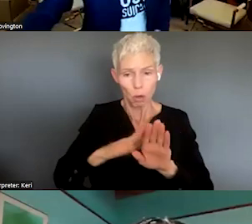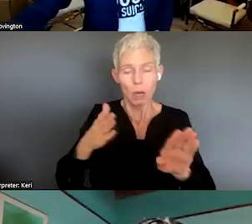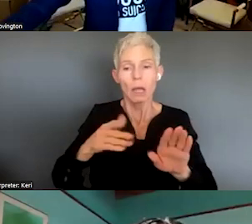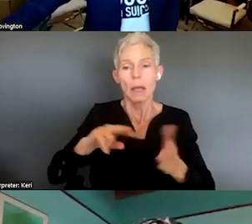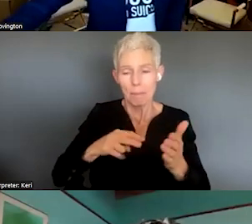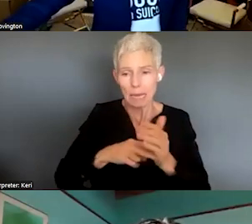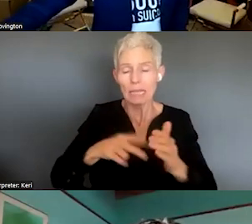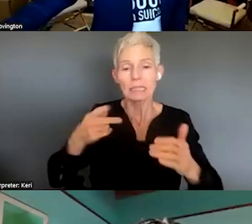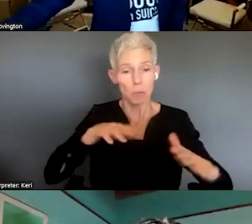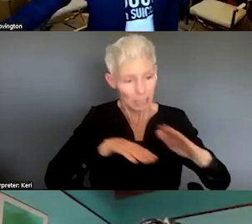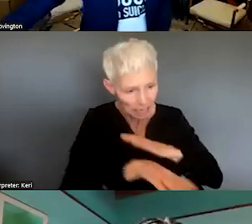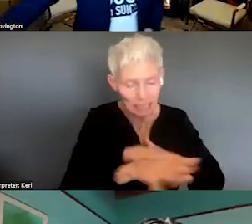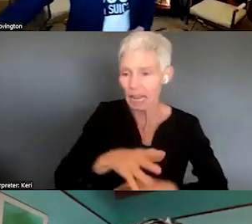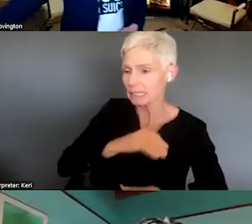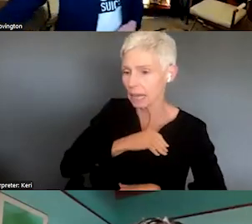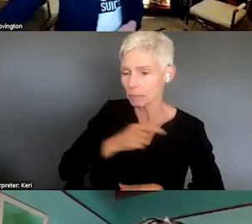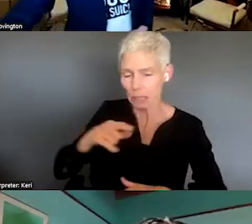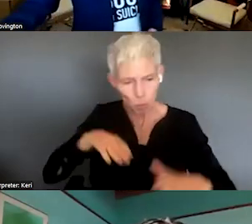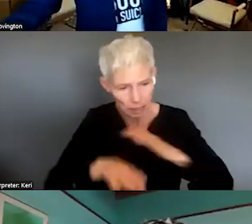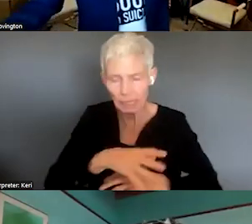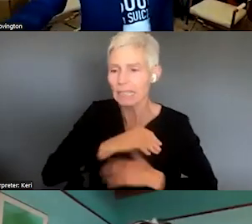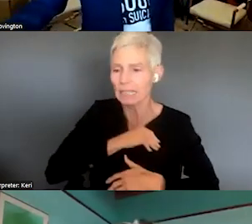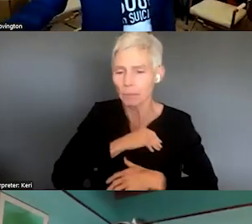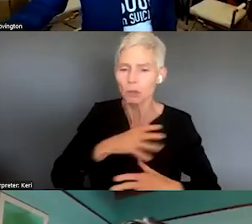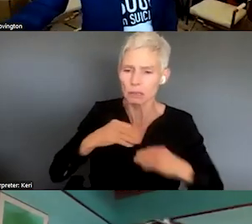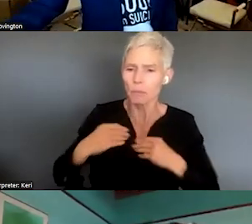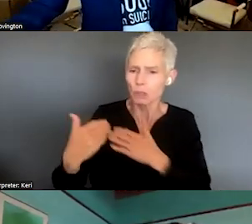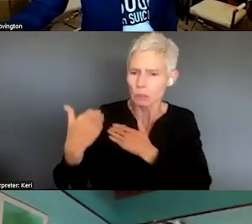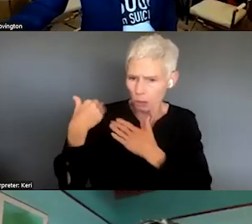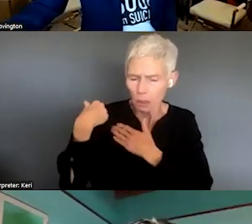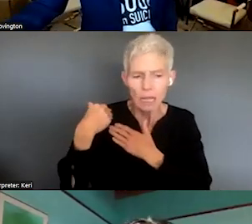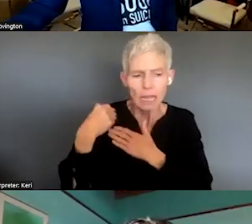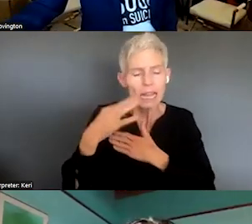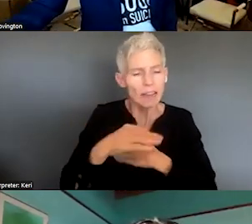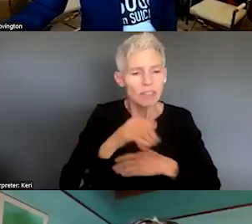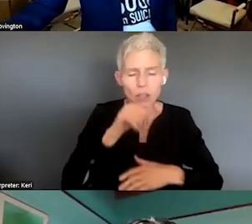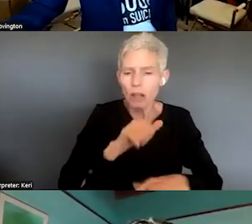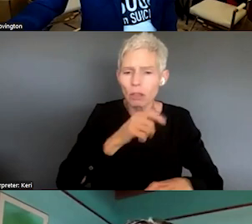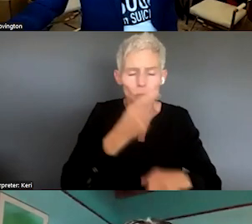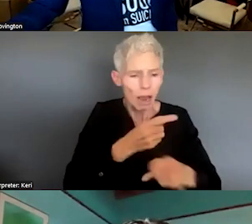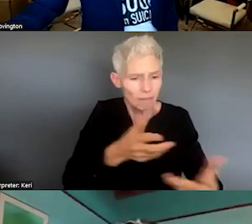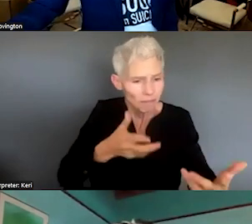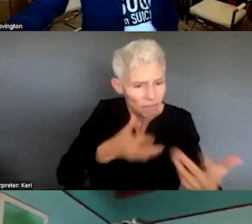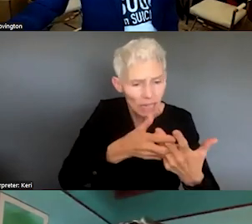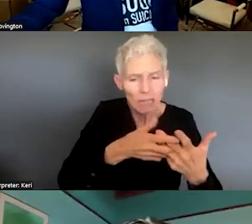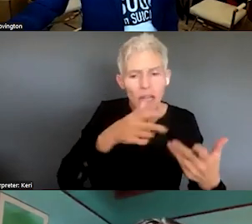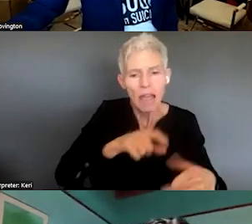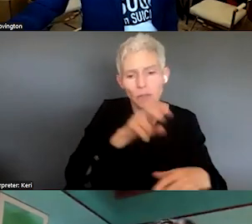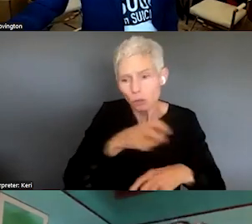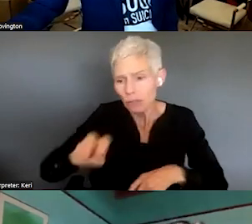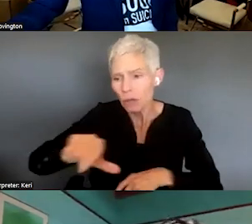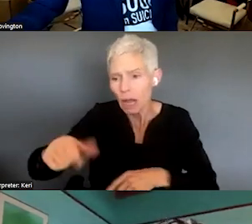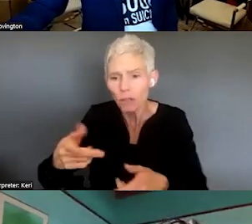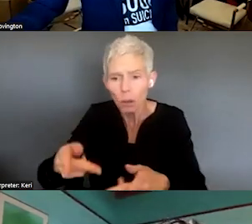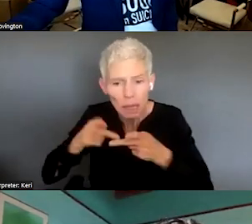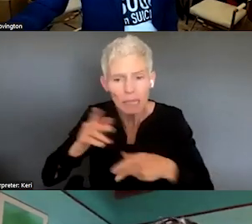take responsibility, you have a sense of ownership. And if they need to be somewhere else, maybe a lower acuity place is a better place for them, or maybe